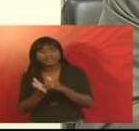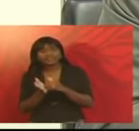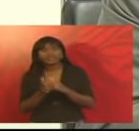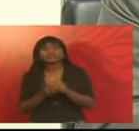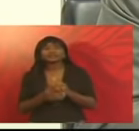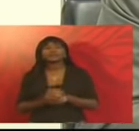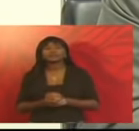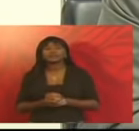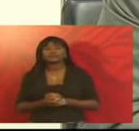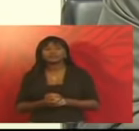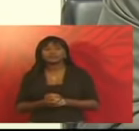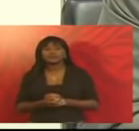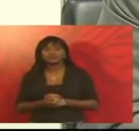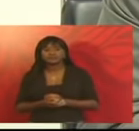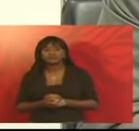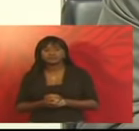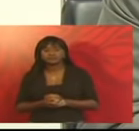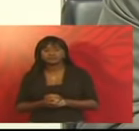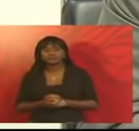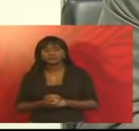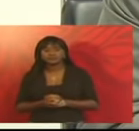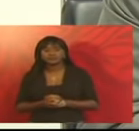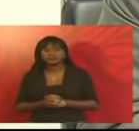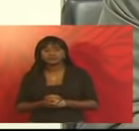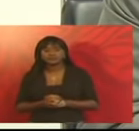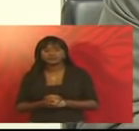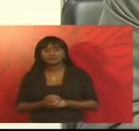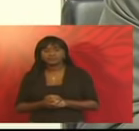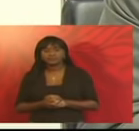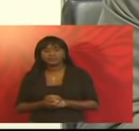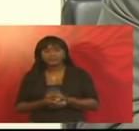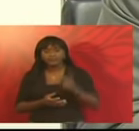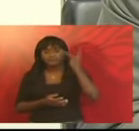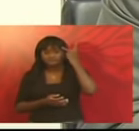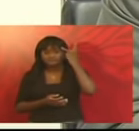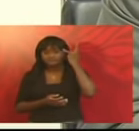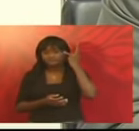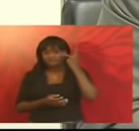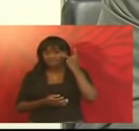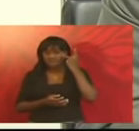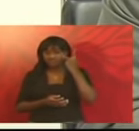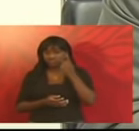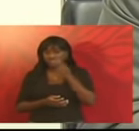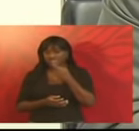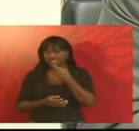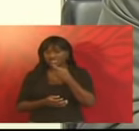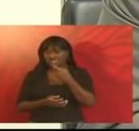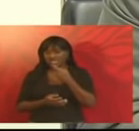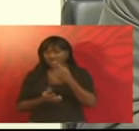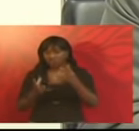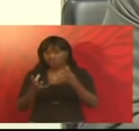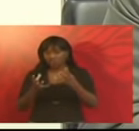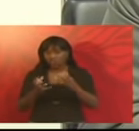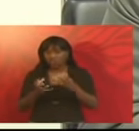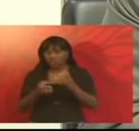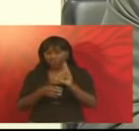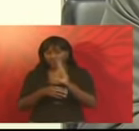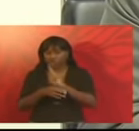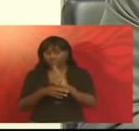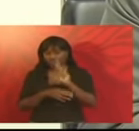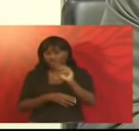necessarily, it's not necessarily applicable. You're saying the parents are claiming that we want to utilize this